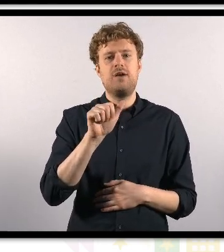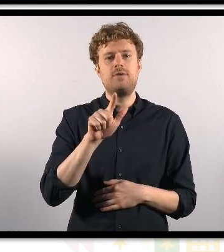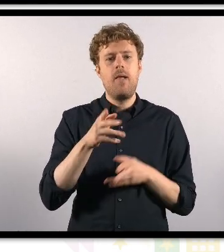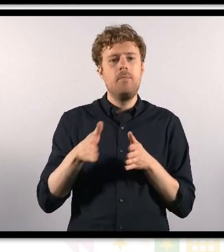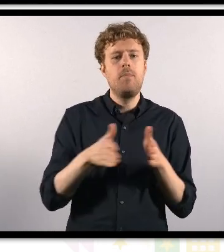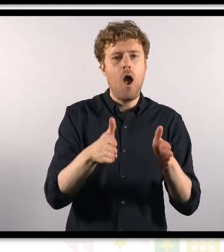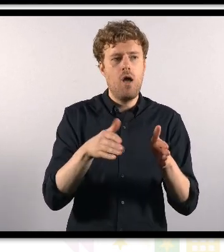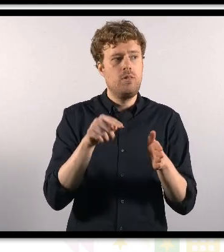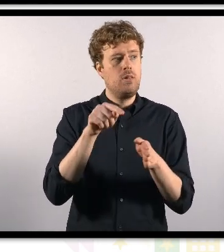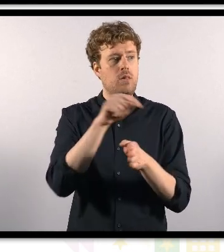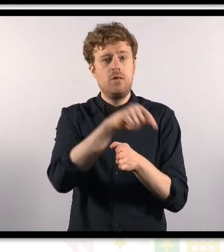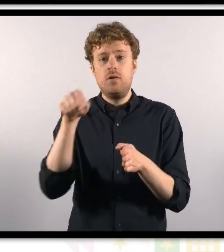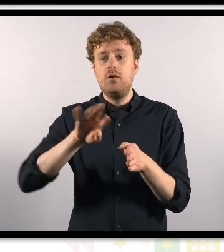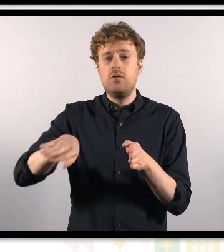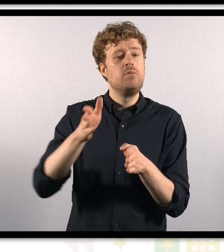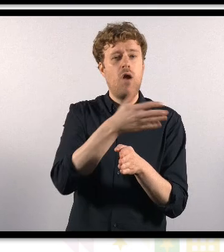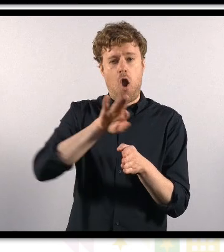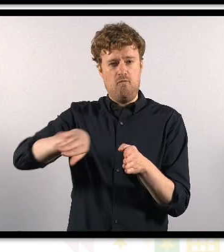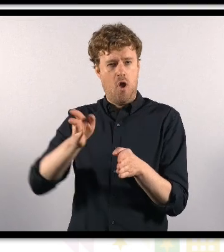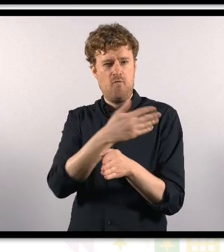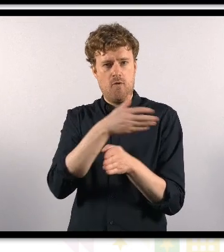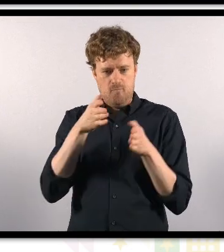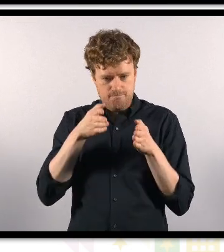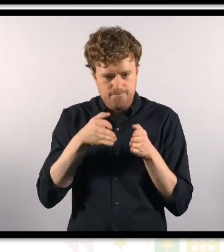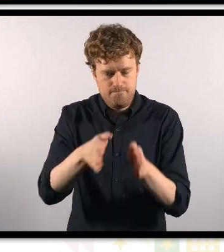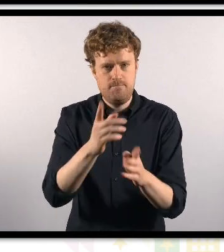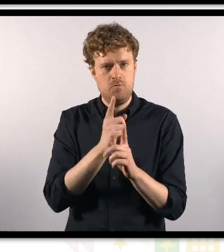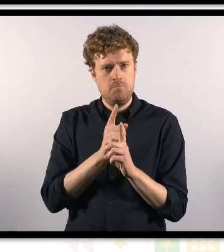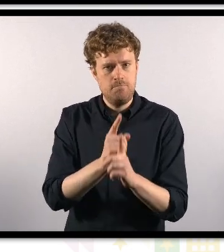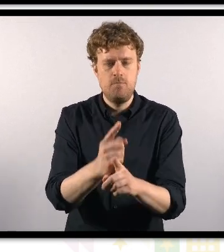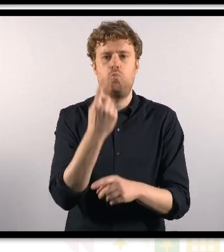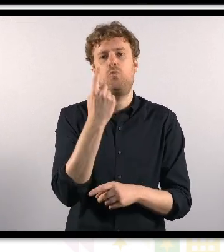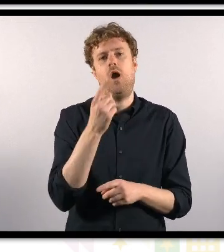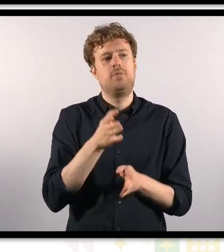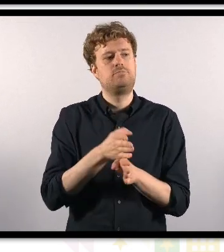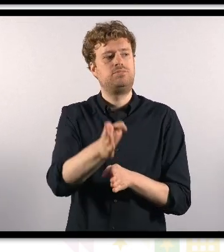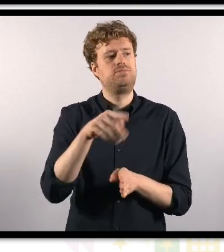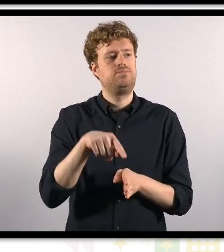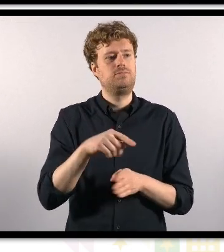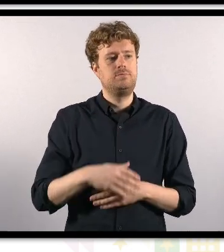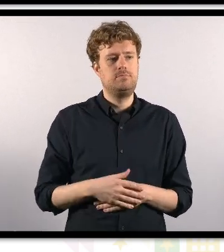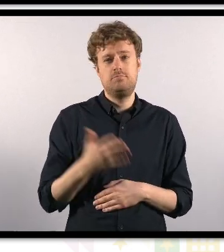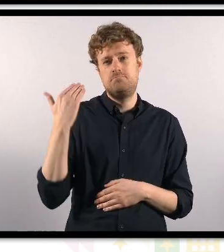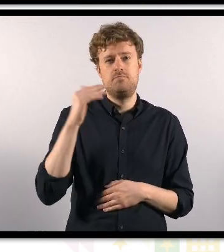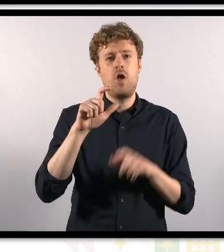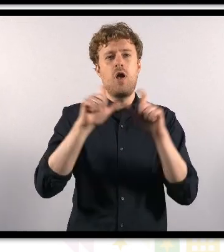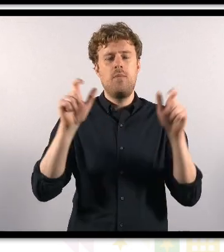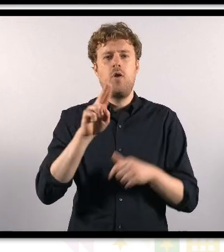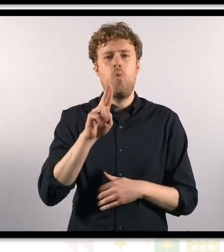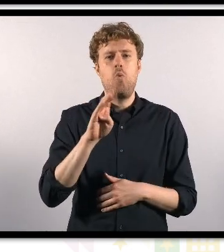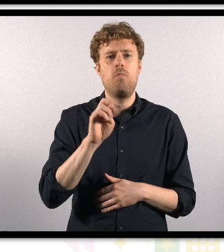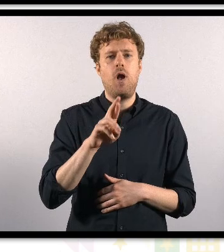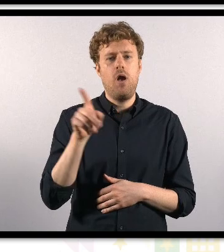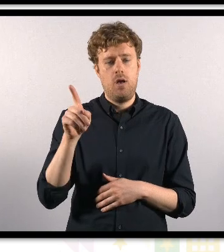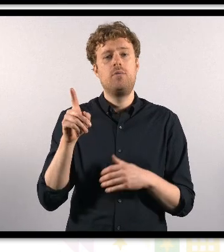a critical path. We started off using that and then did some improvisations on top to the point where we had a critical path algorithm that worked for us